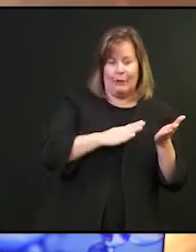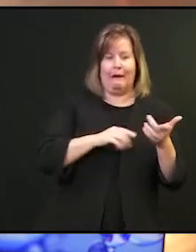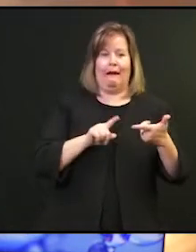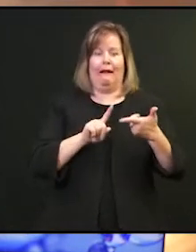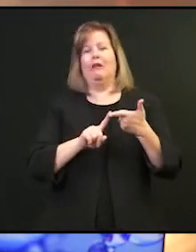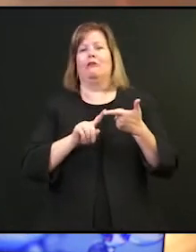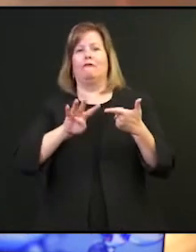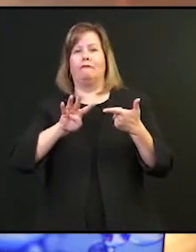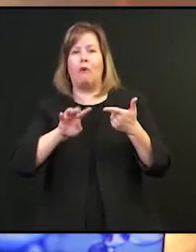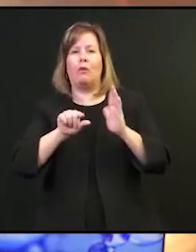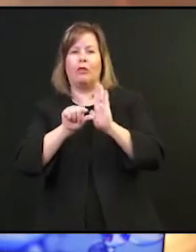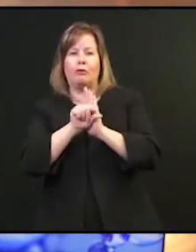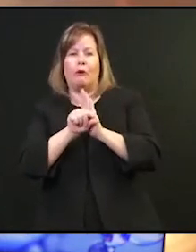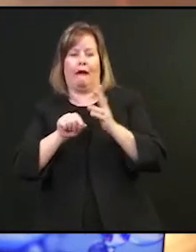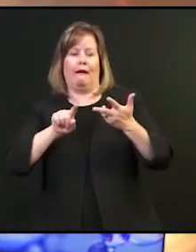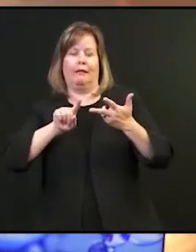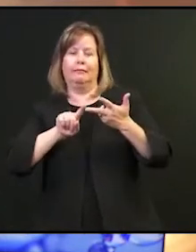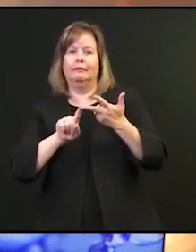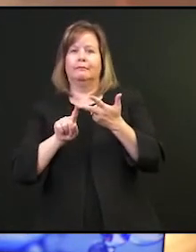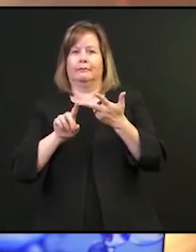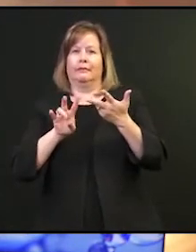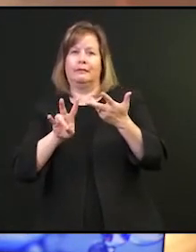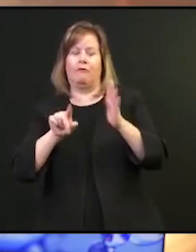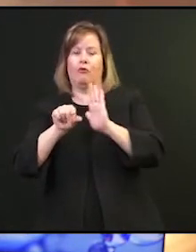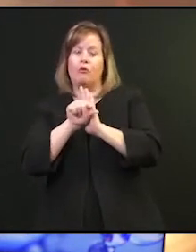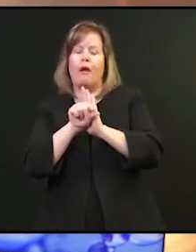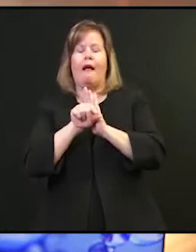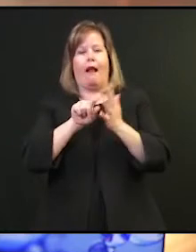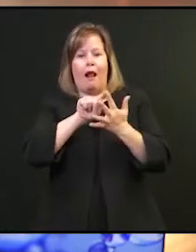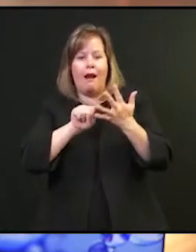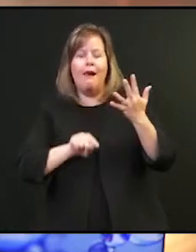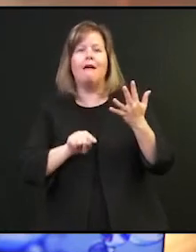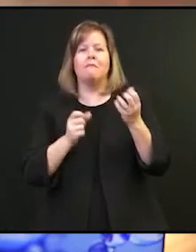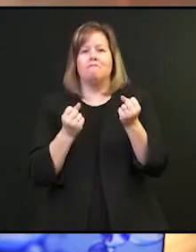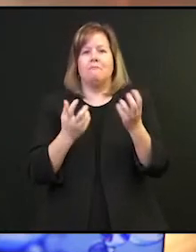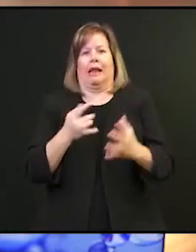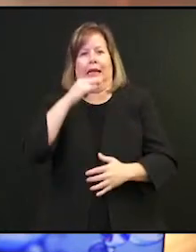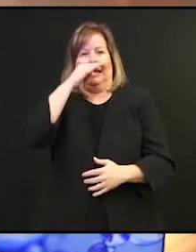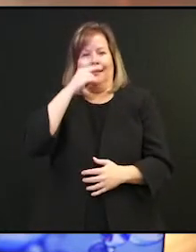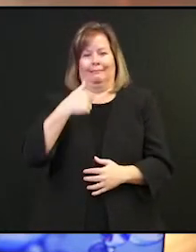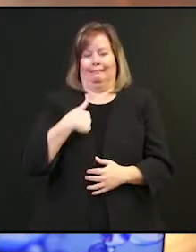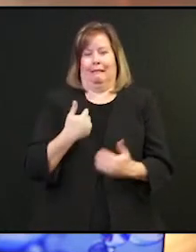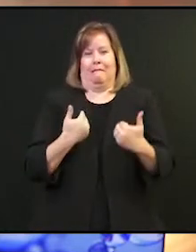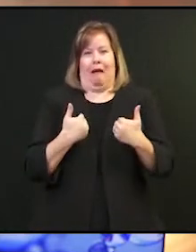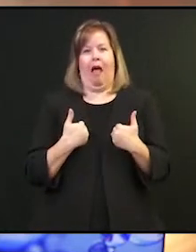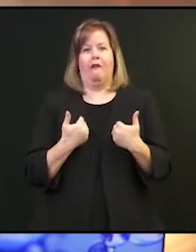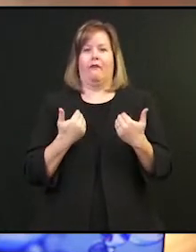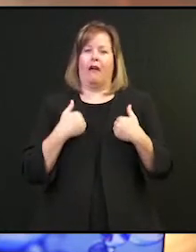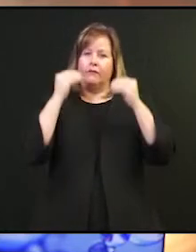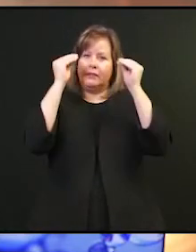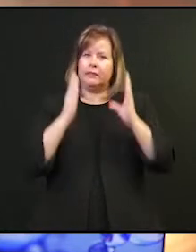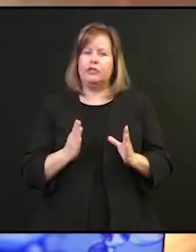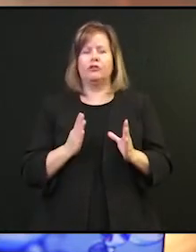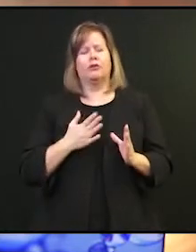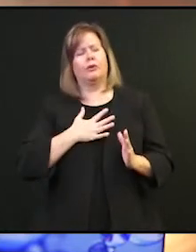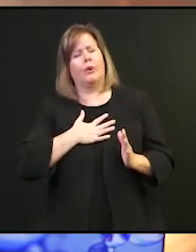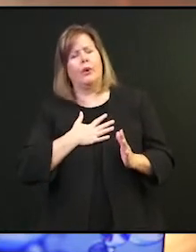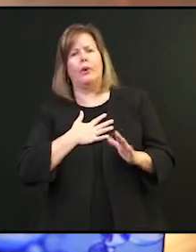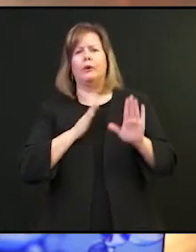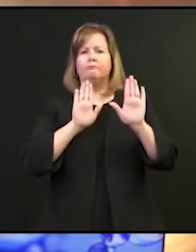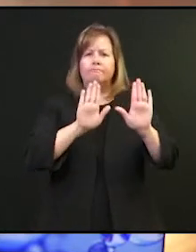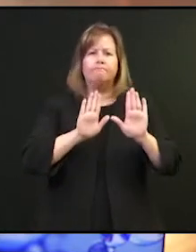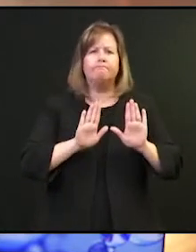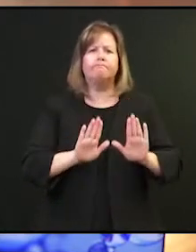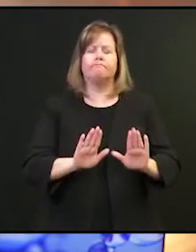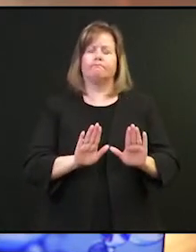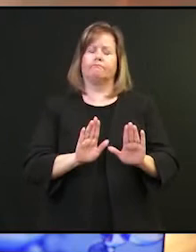become their teacher during the stay-at-home situation. And I know it's tough work. It's incredibly tough work, and we appreciate our